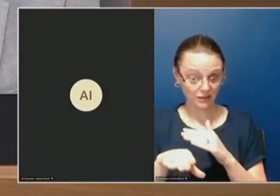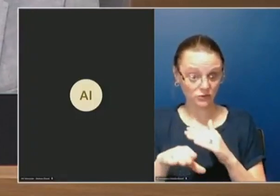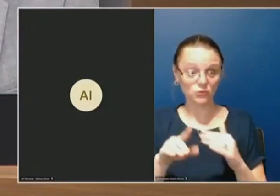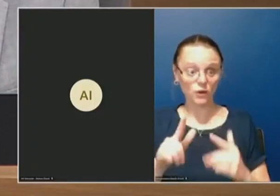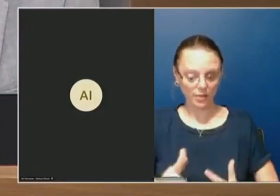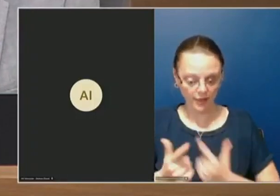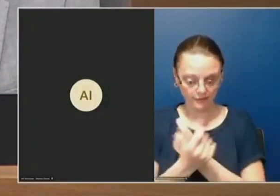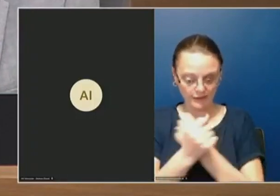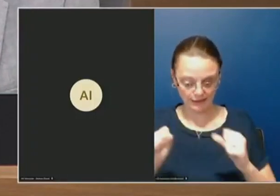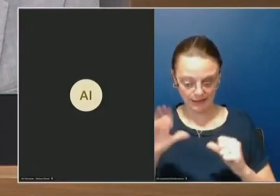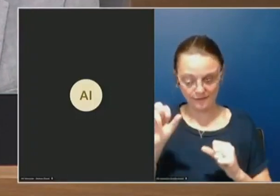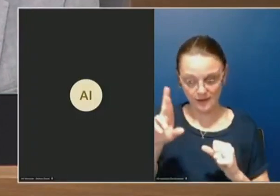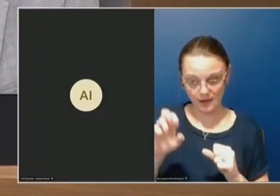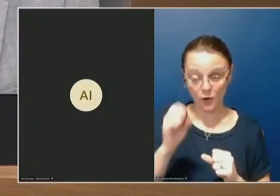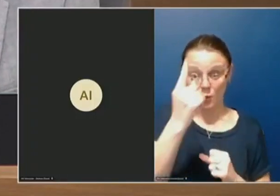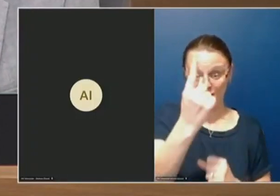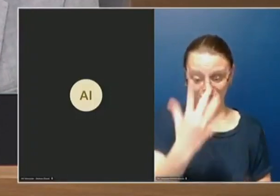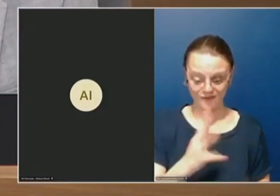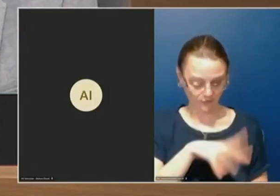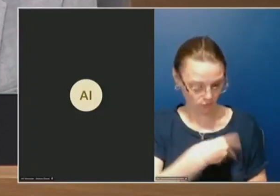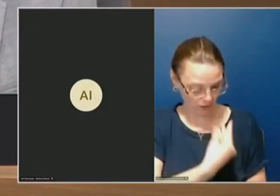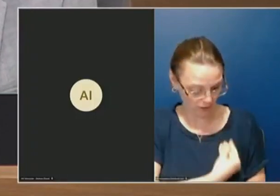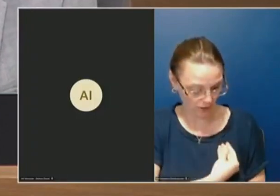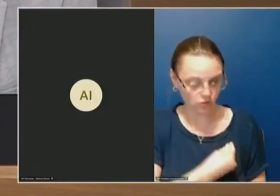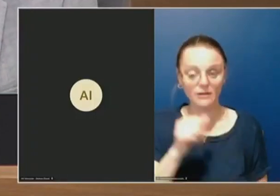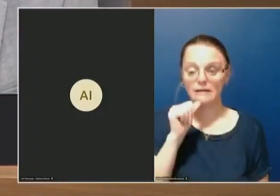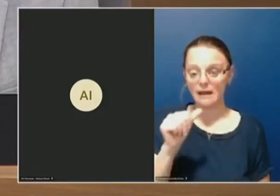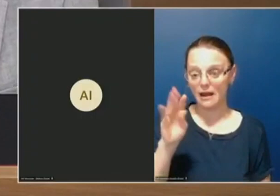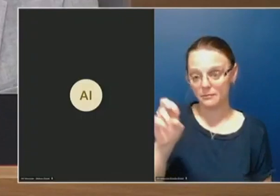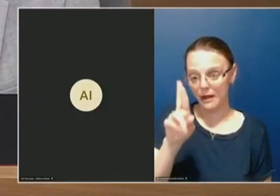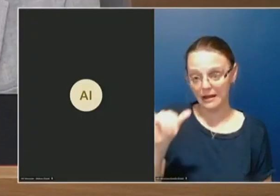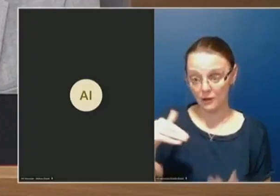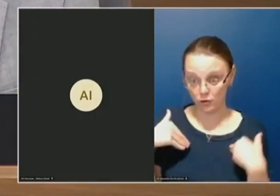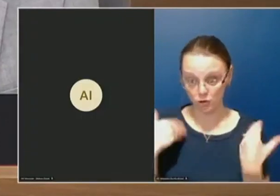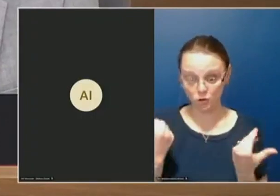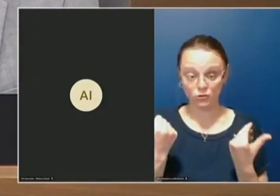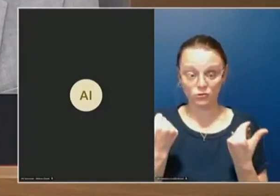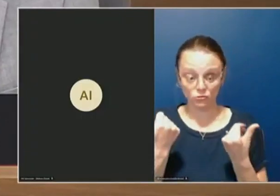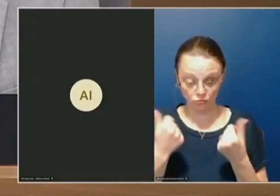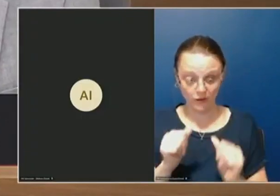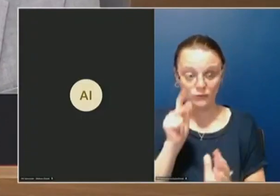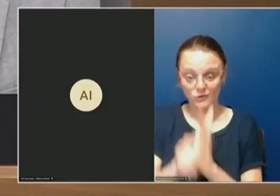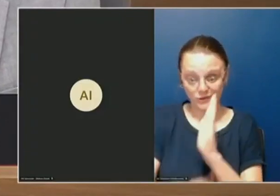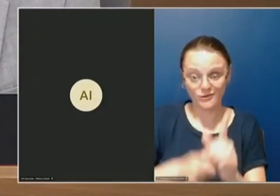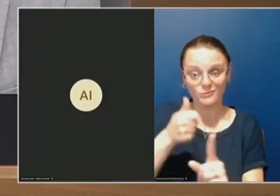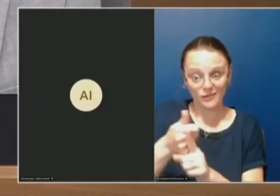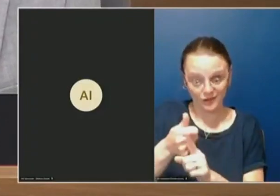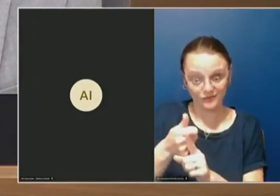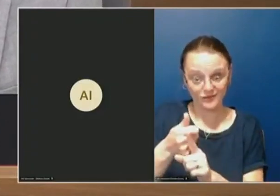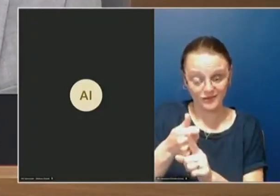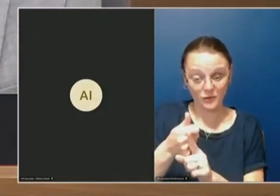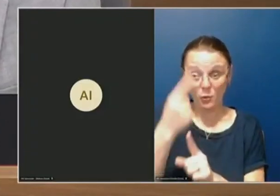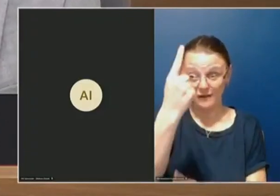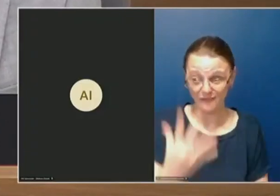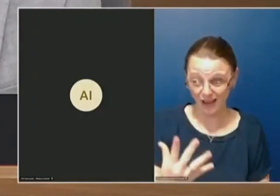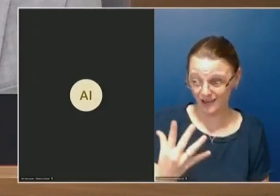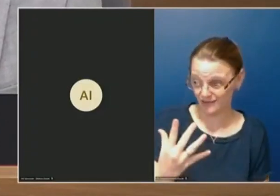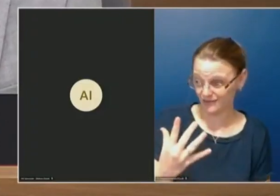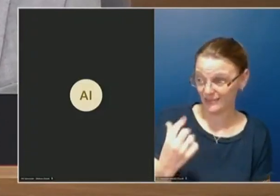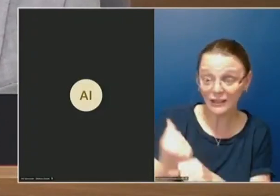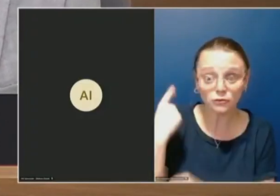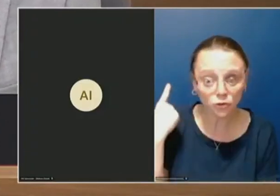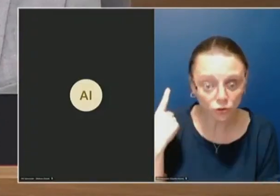nearly 1 in 5 transgender and non-binary youth attempted suicide in the last year. That's an alarming